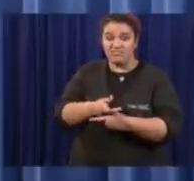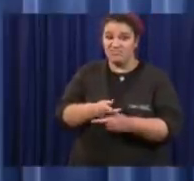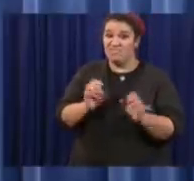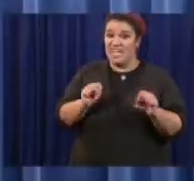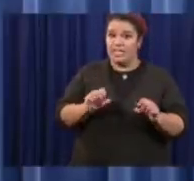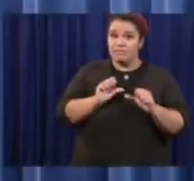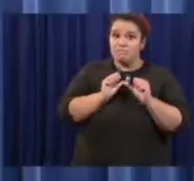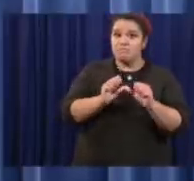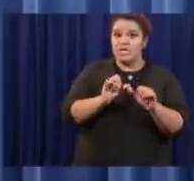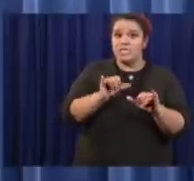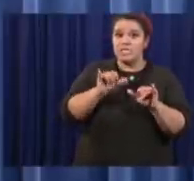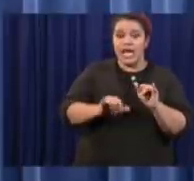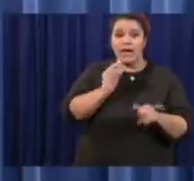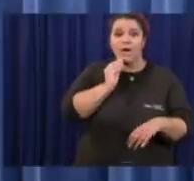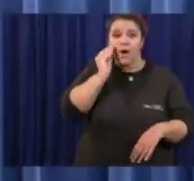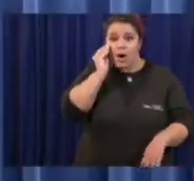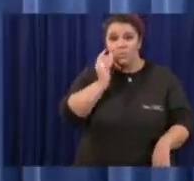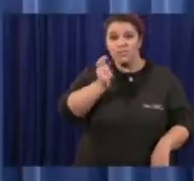federal stimulus?